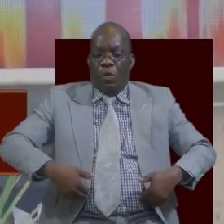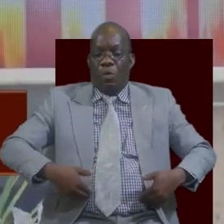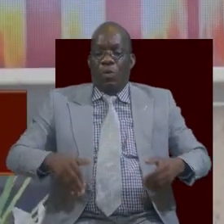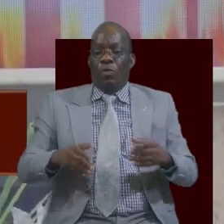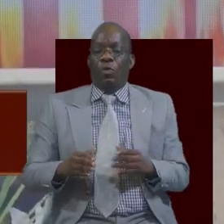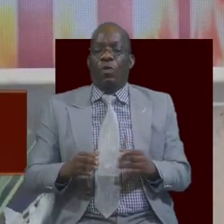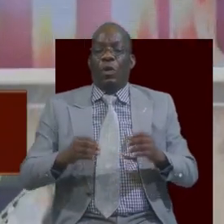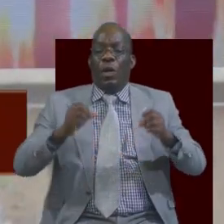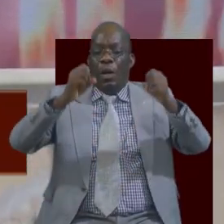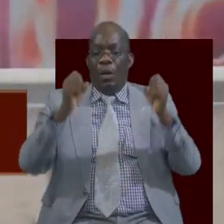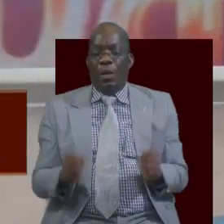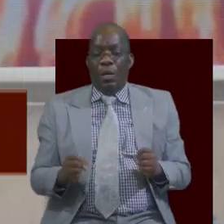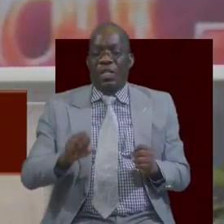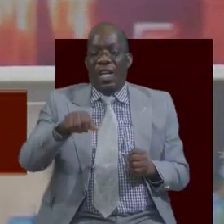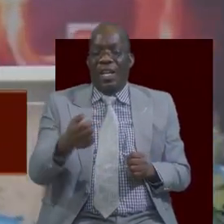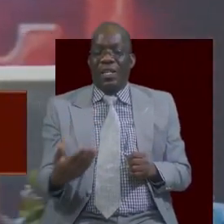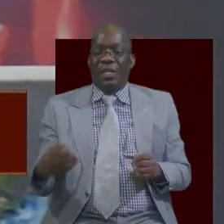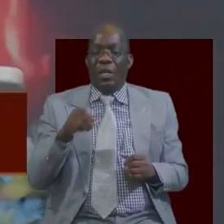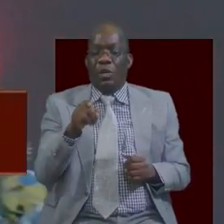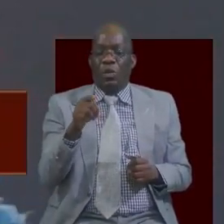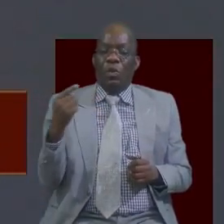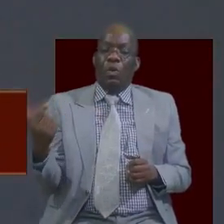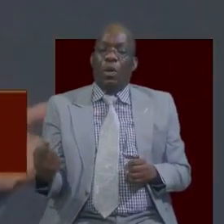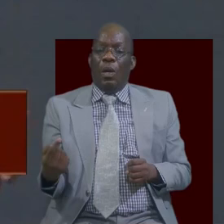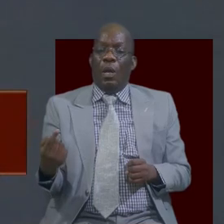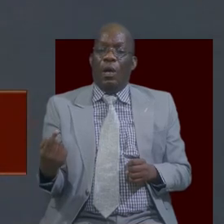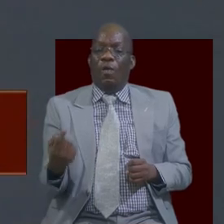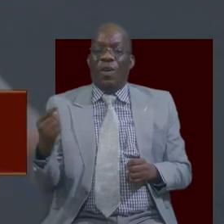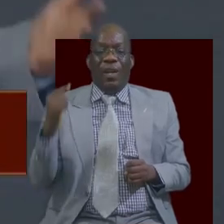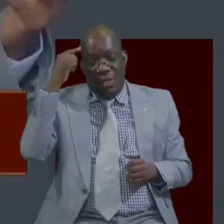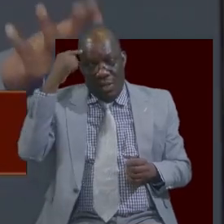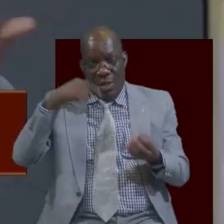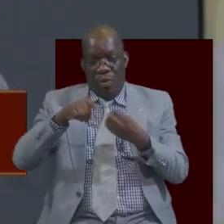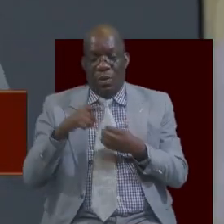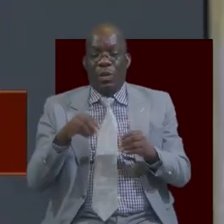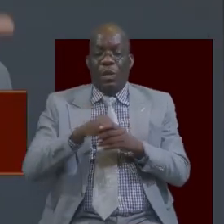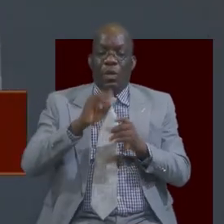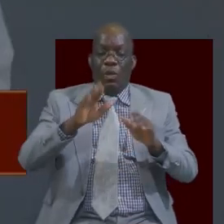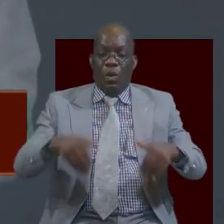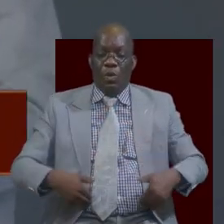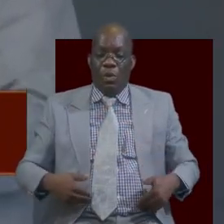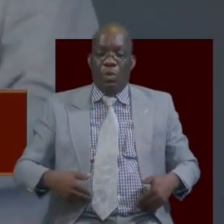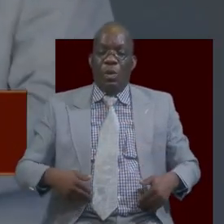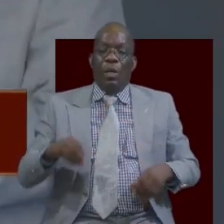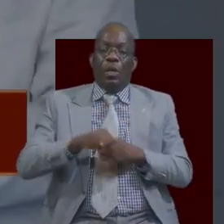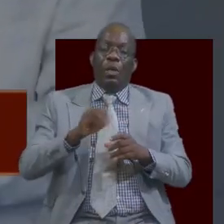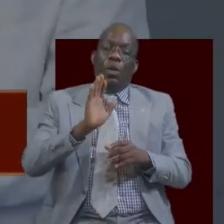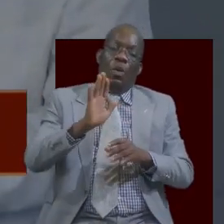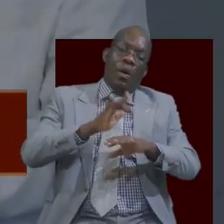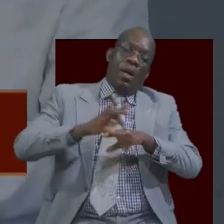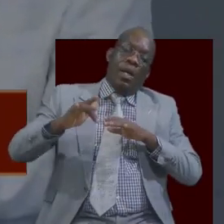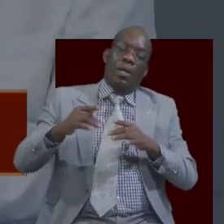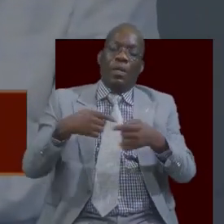thought about in your youth, in your earlier years, the Lord is telling you, you